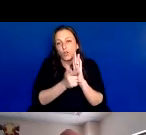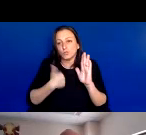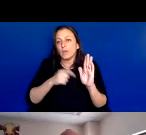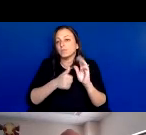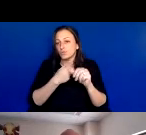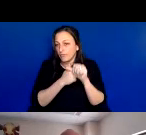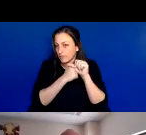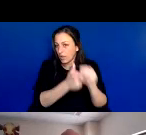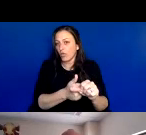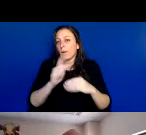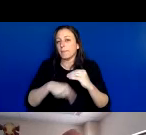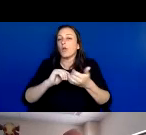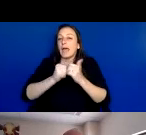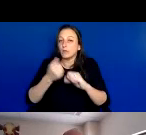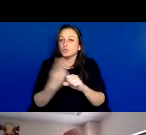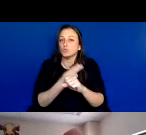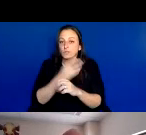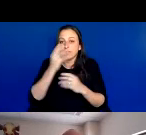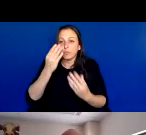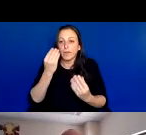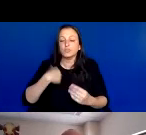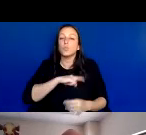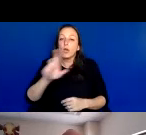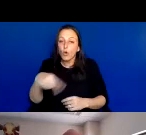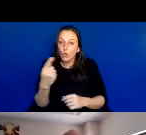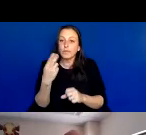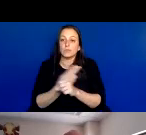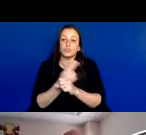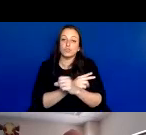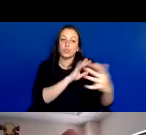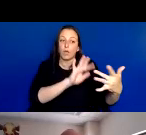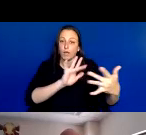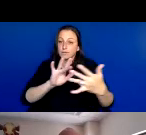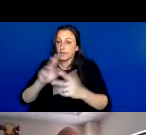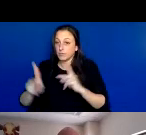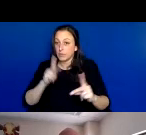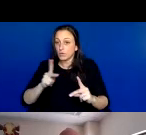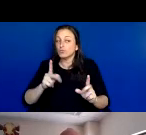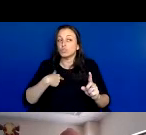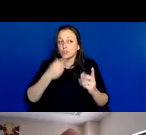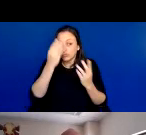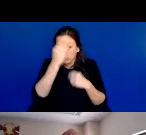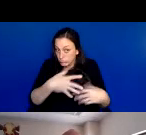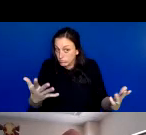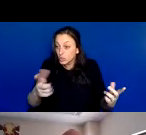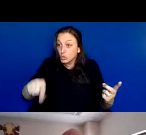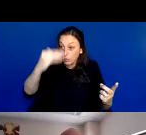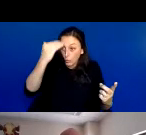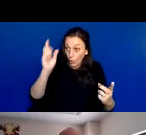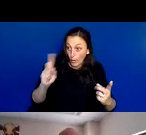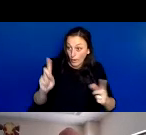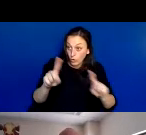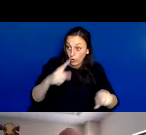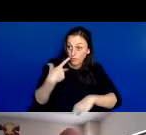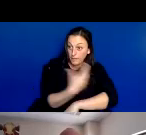use this information, and we're only using it to reach out to people to make sure that they understand where they can get this vaccine and to answer any